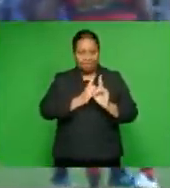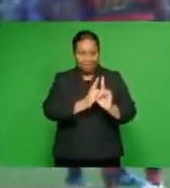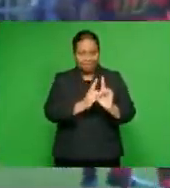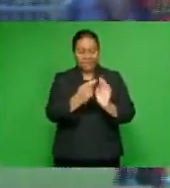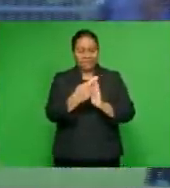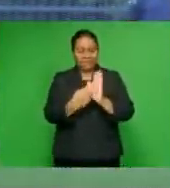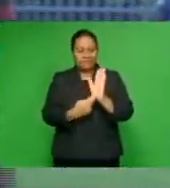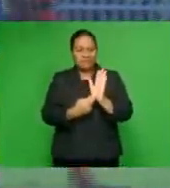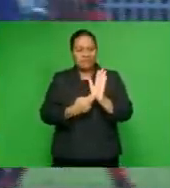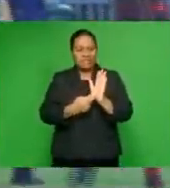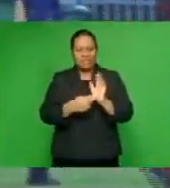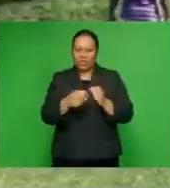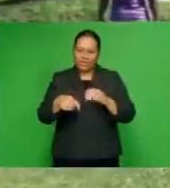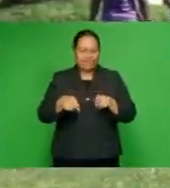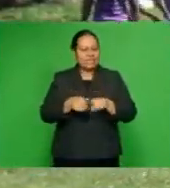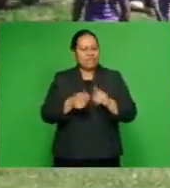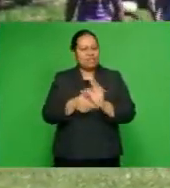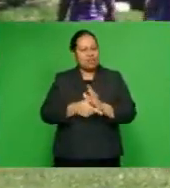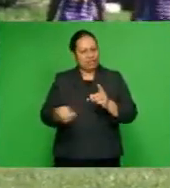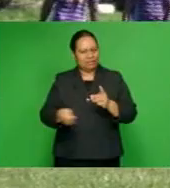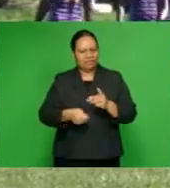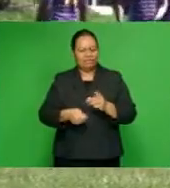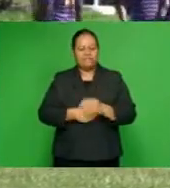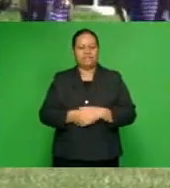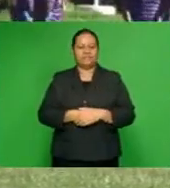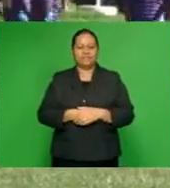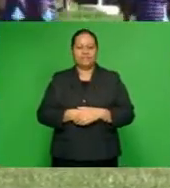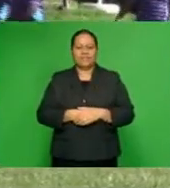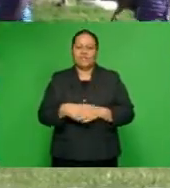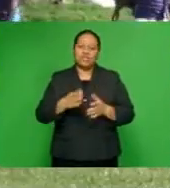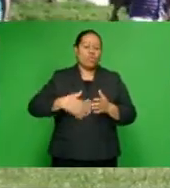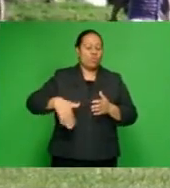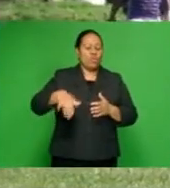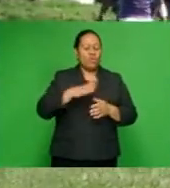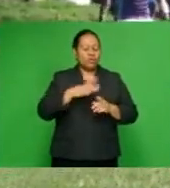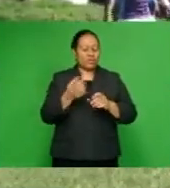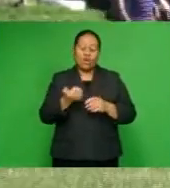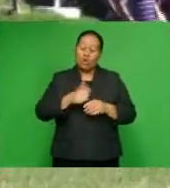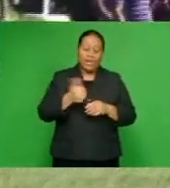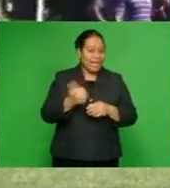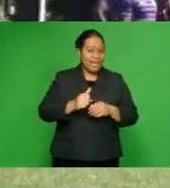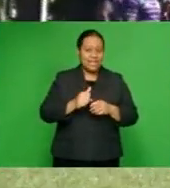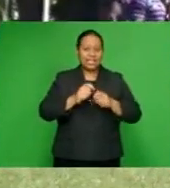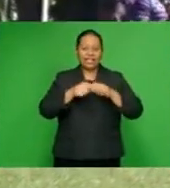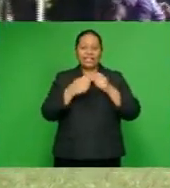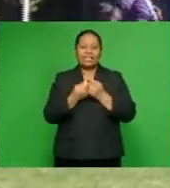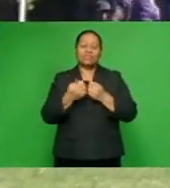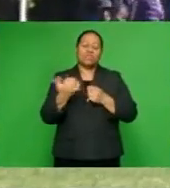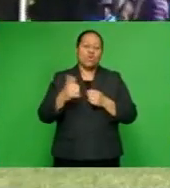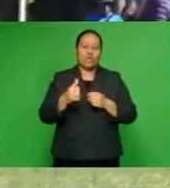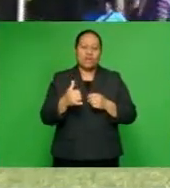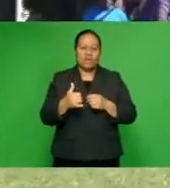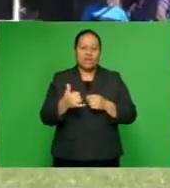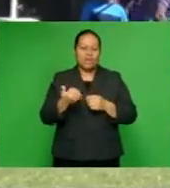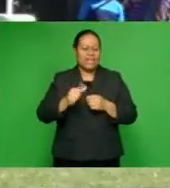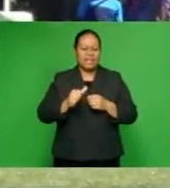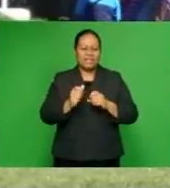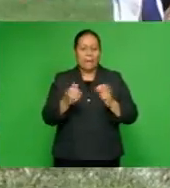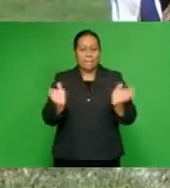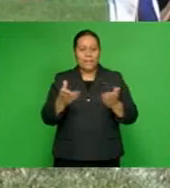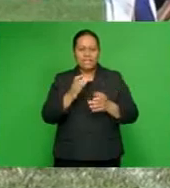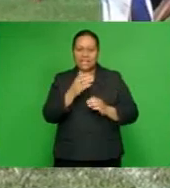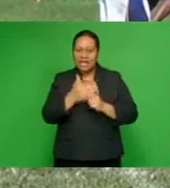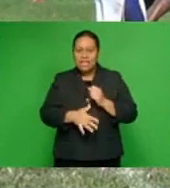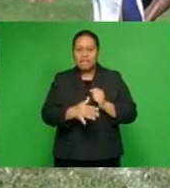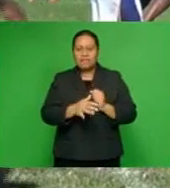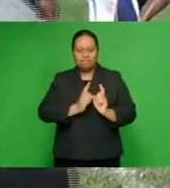place will be penalized. Any of the players or any of the teams do not comply with our